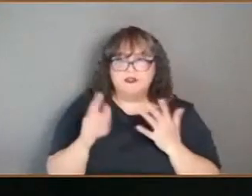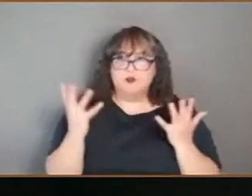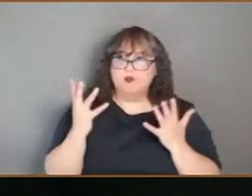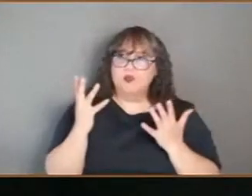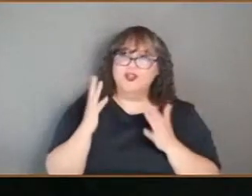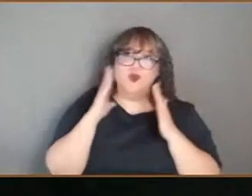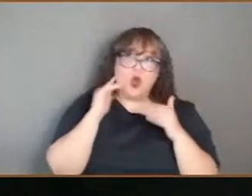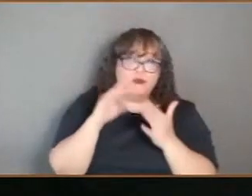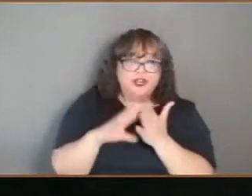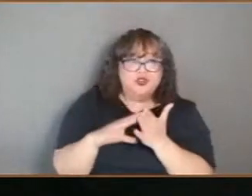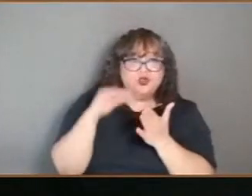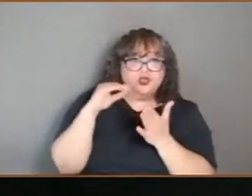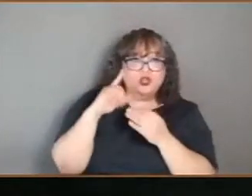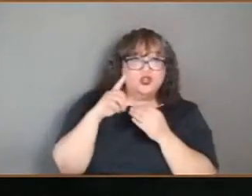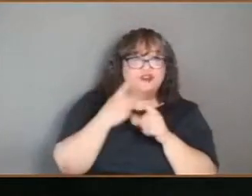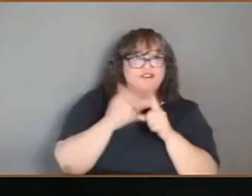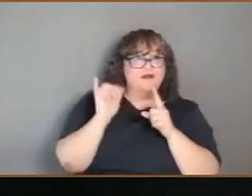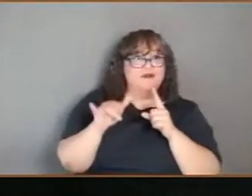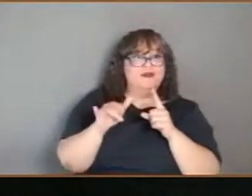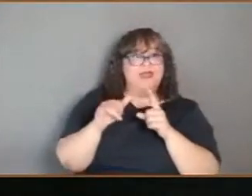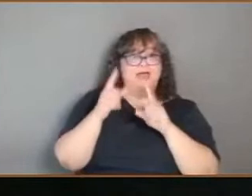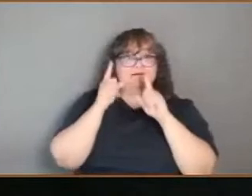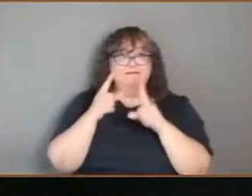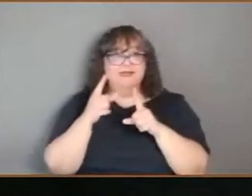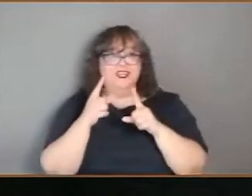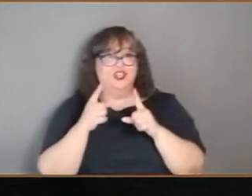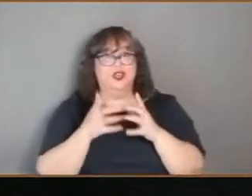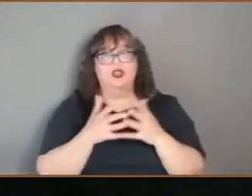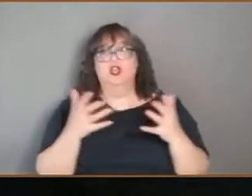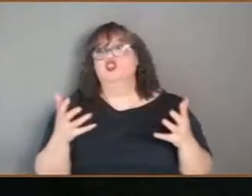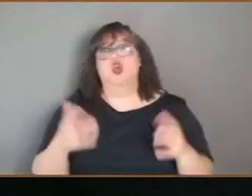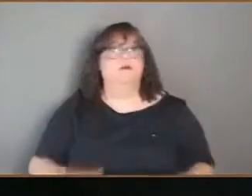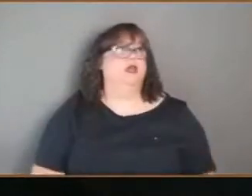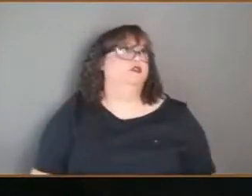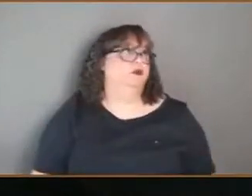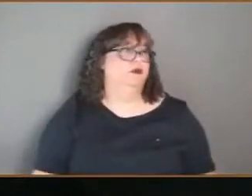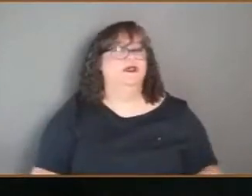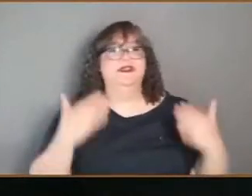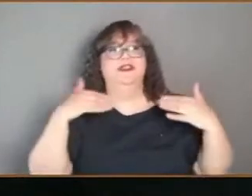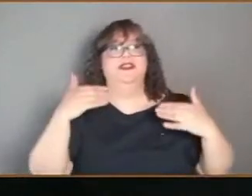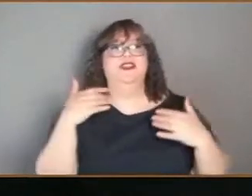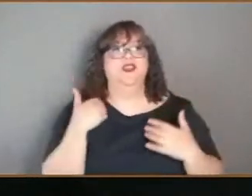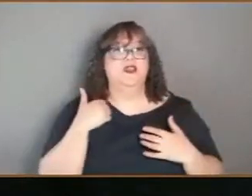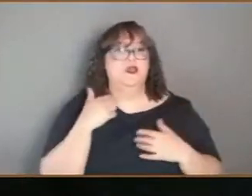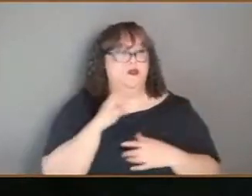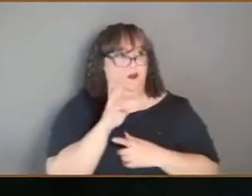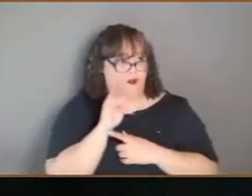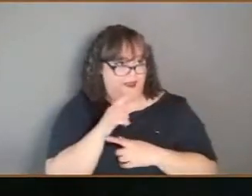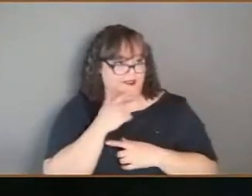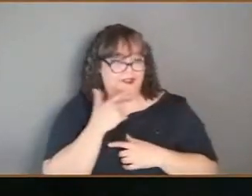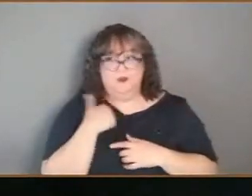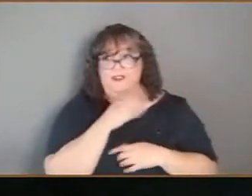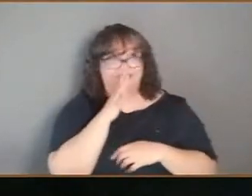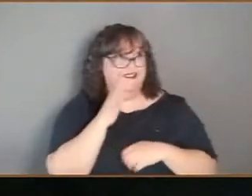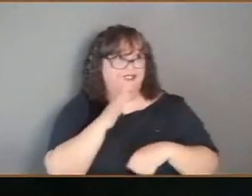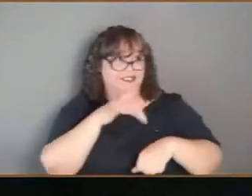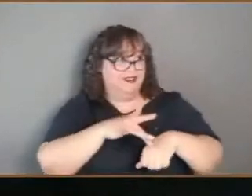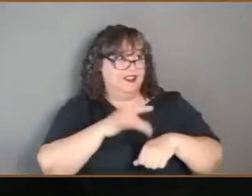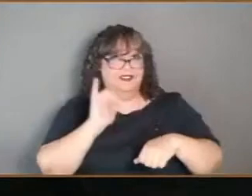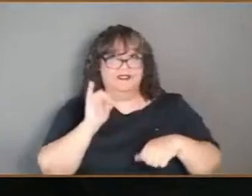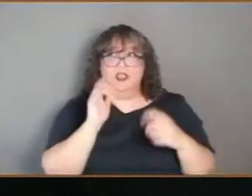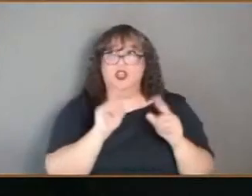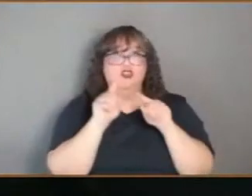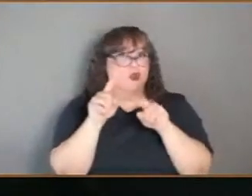much. I mean, we're going to these asteroids, right? Because we've never been there before. It's like going to a totally different